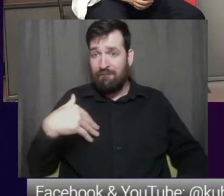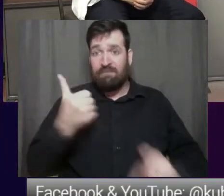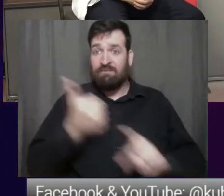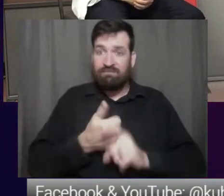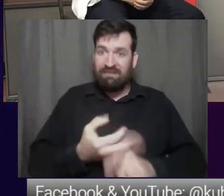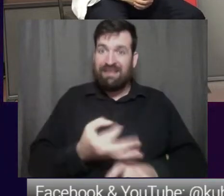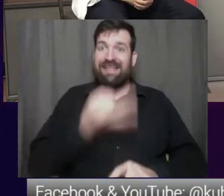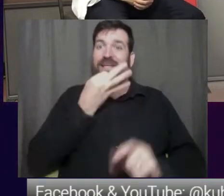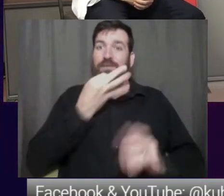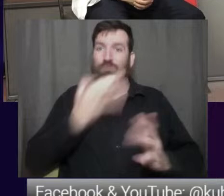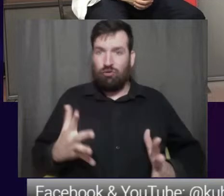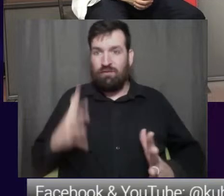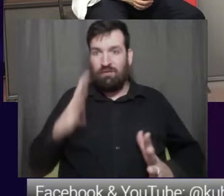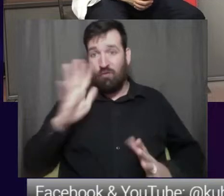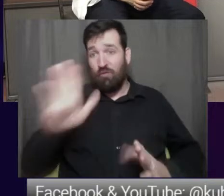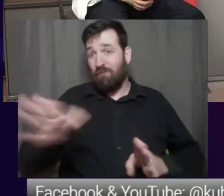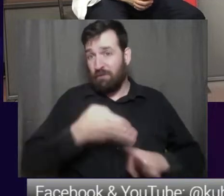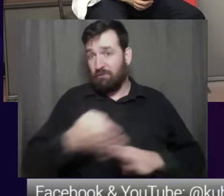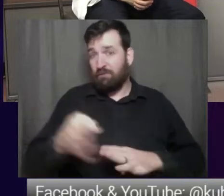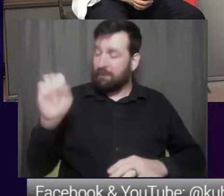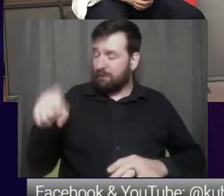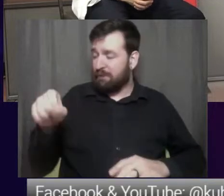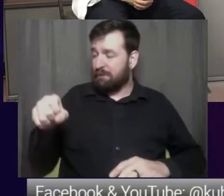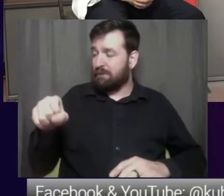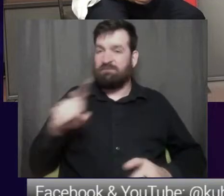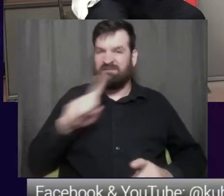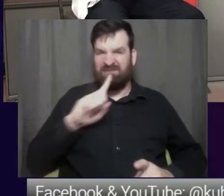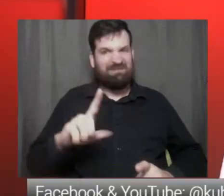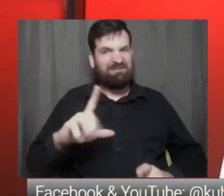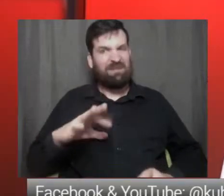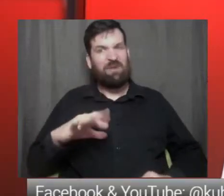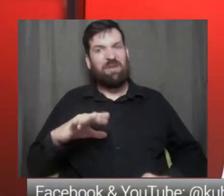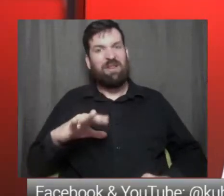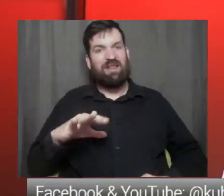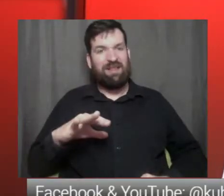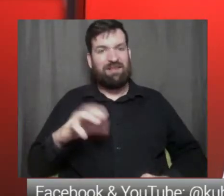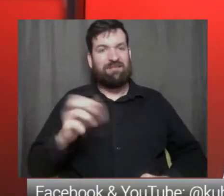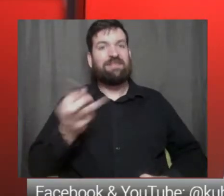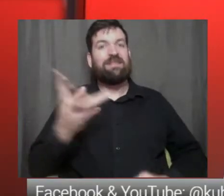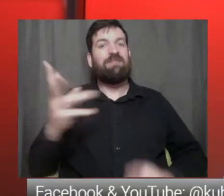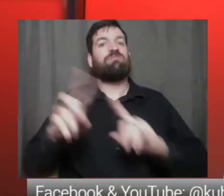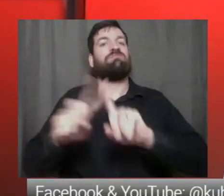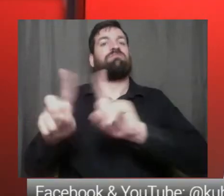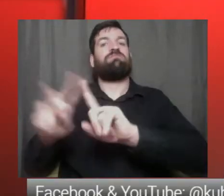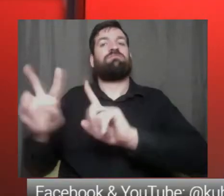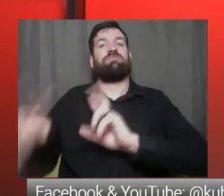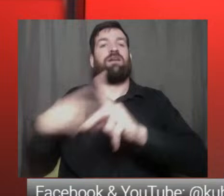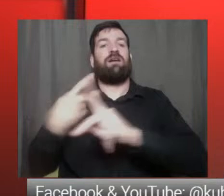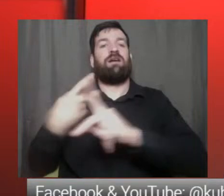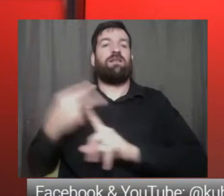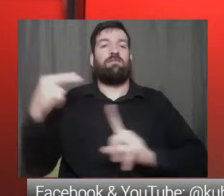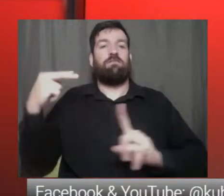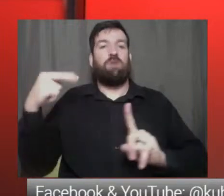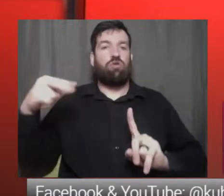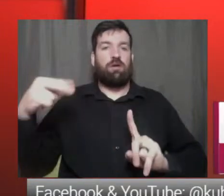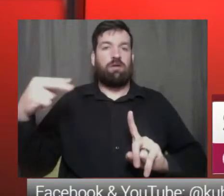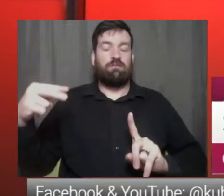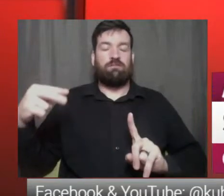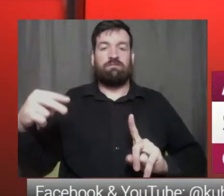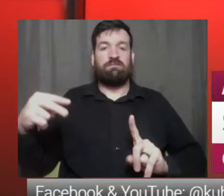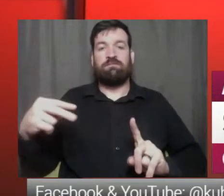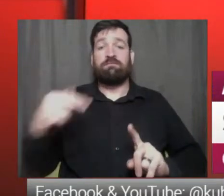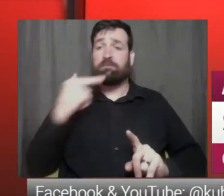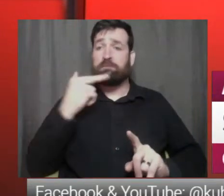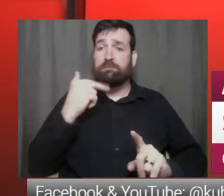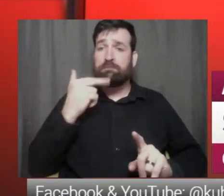your field. It is, yes. That's so cool. Yep, so there's multiple different types of monitoring. The least robust would be just